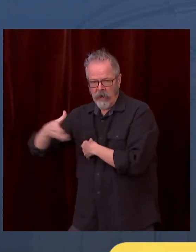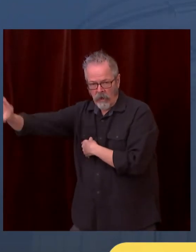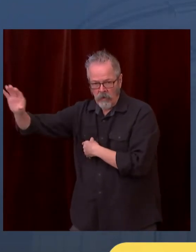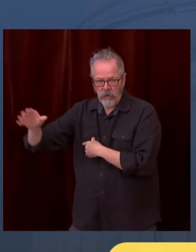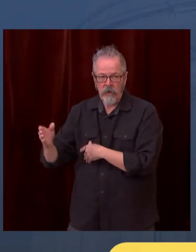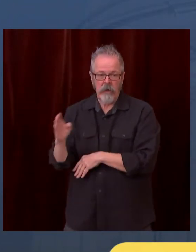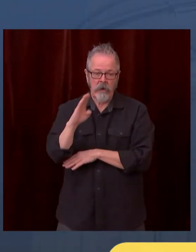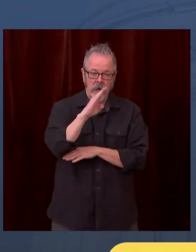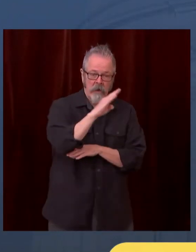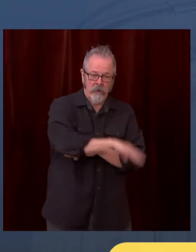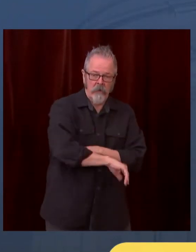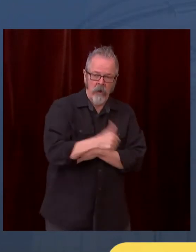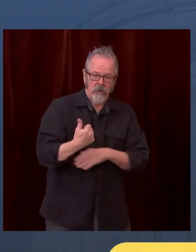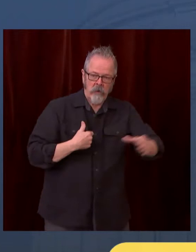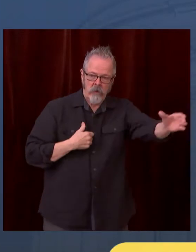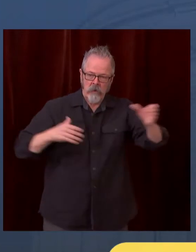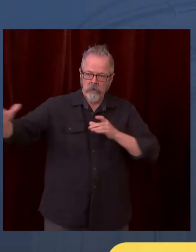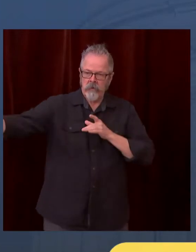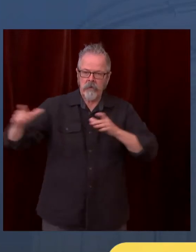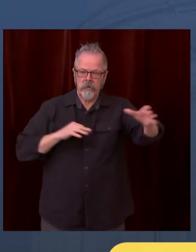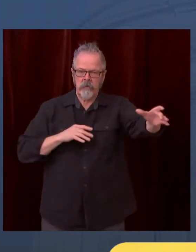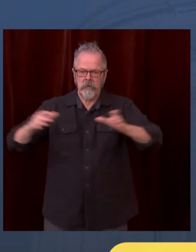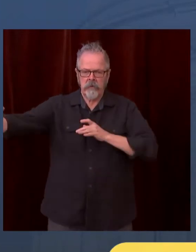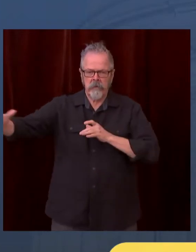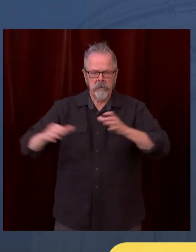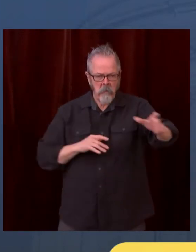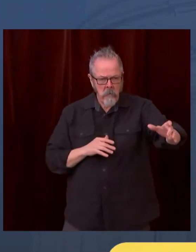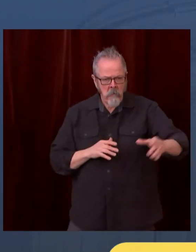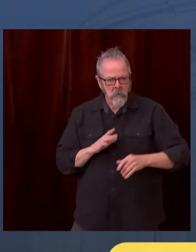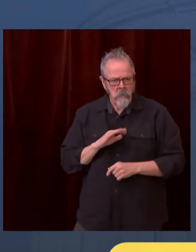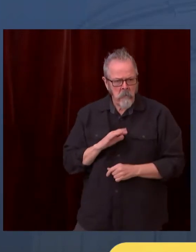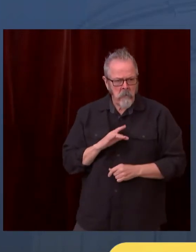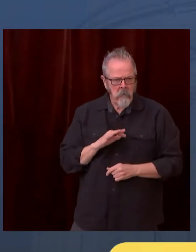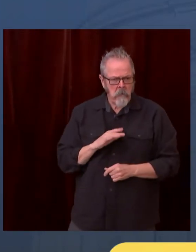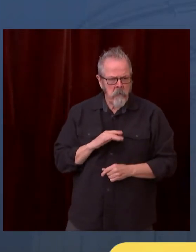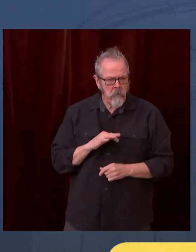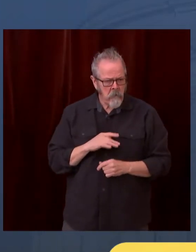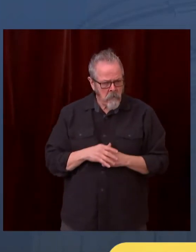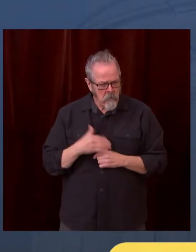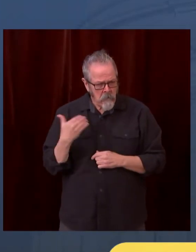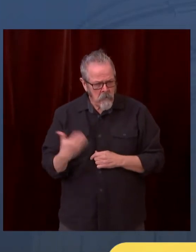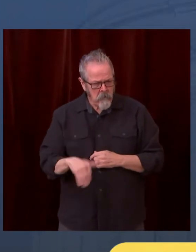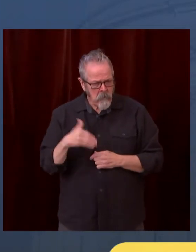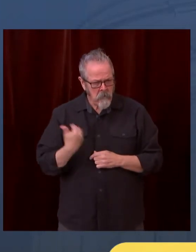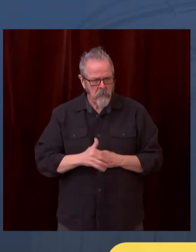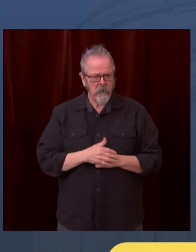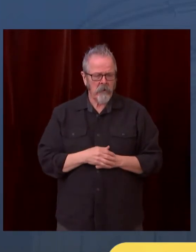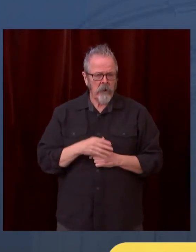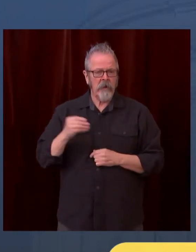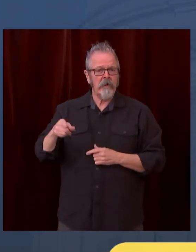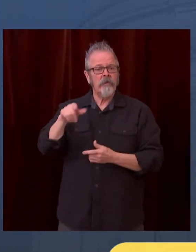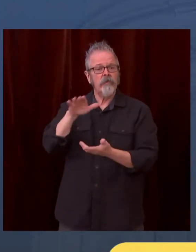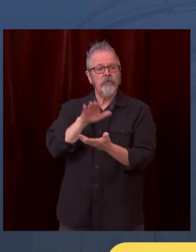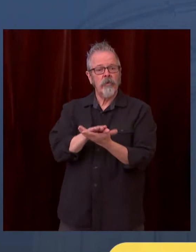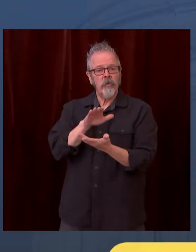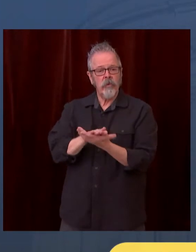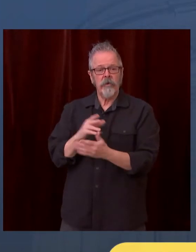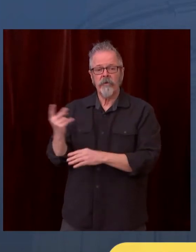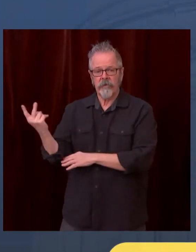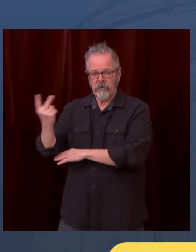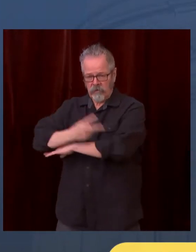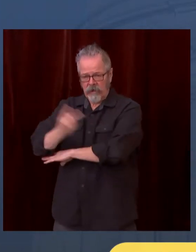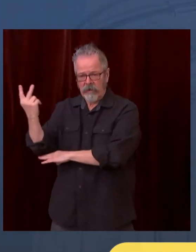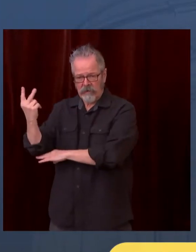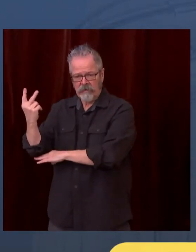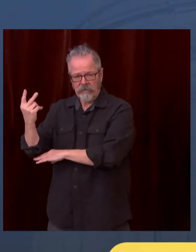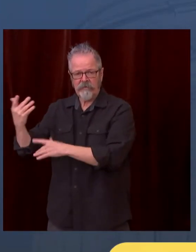two-day rotation with 1 day off during the week for teachers to regroup and plan and do hygiene and the other thing. They have